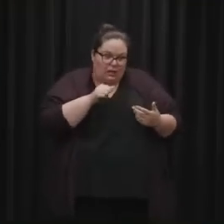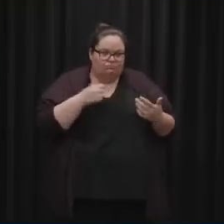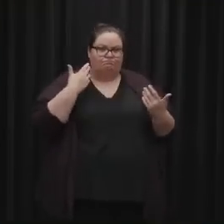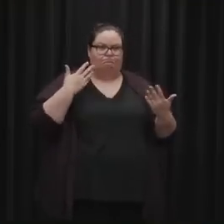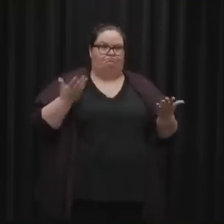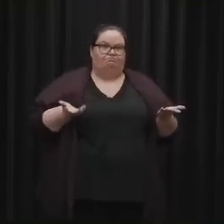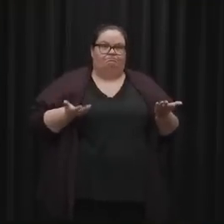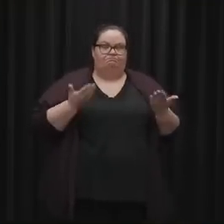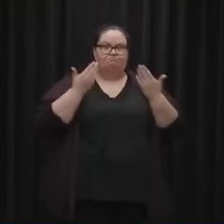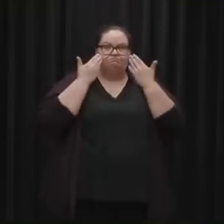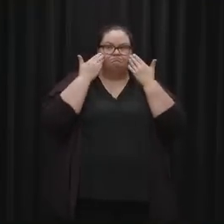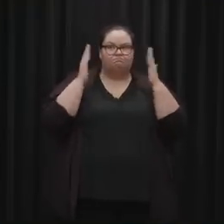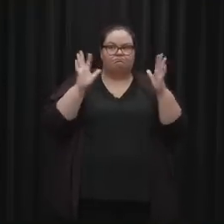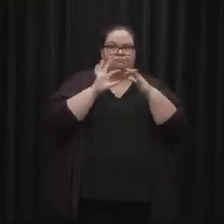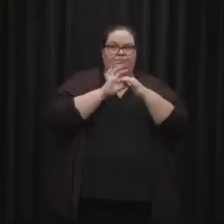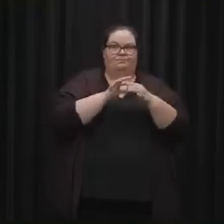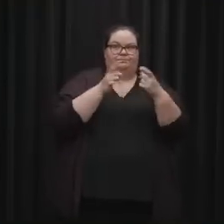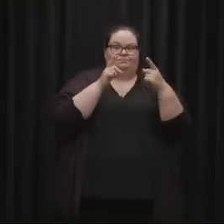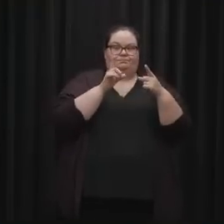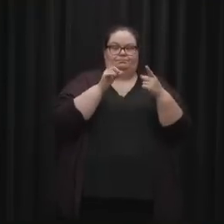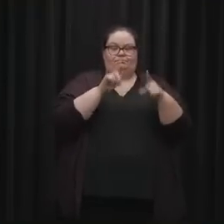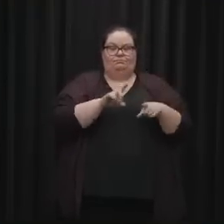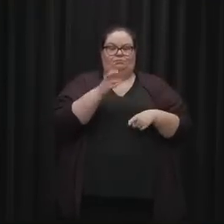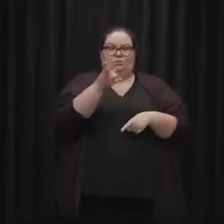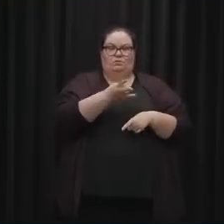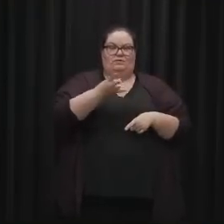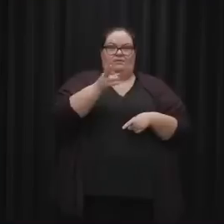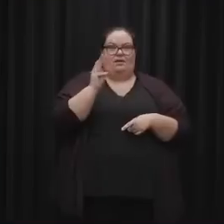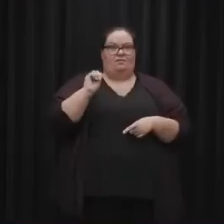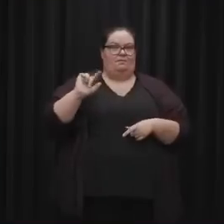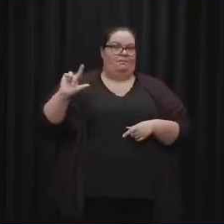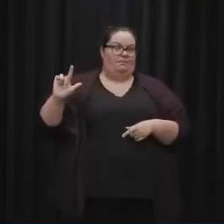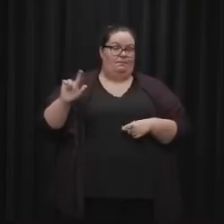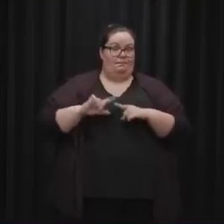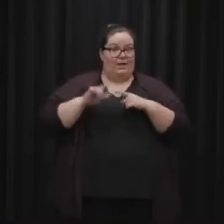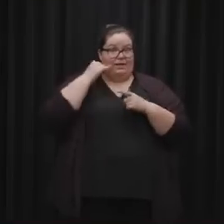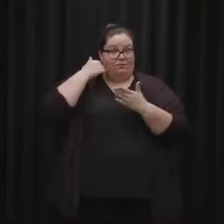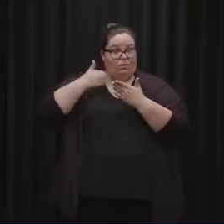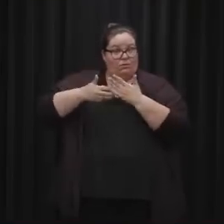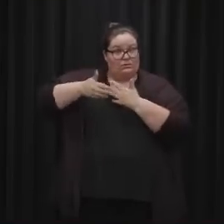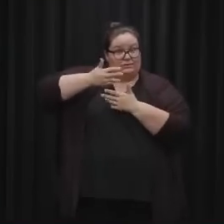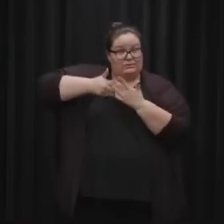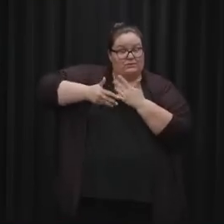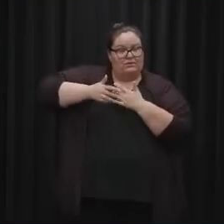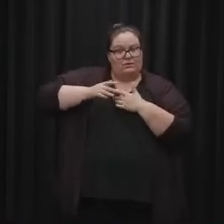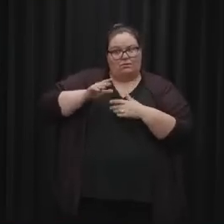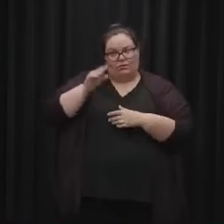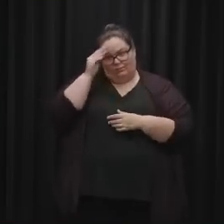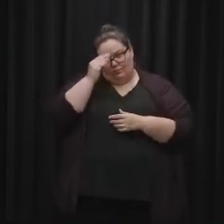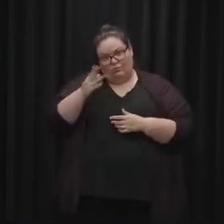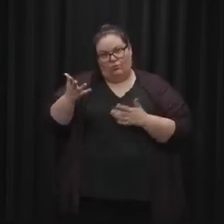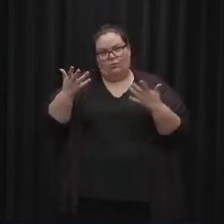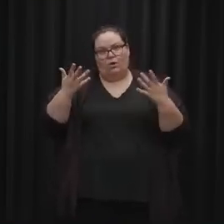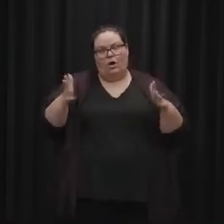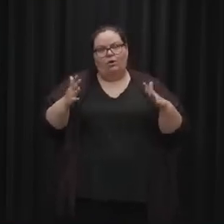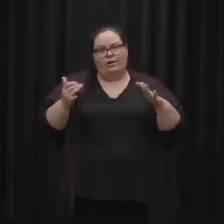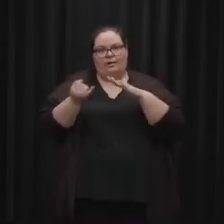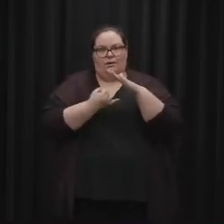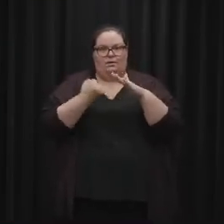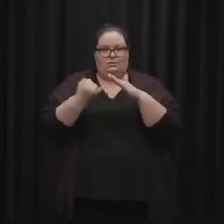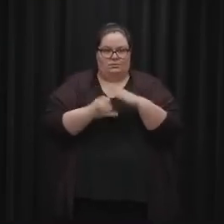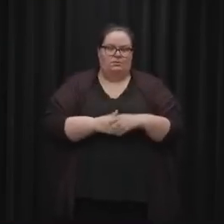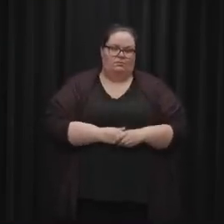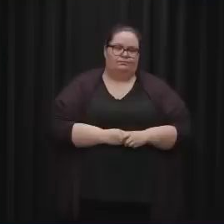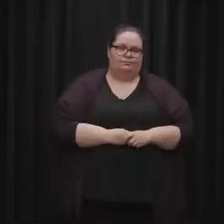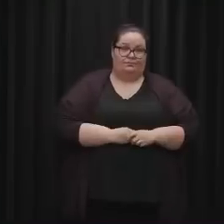with respect to the New Brunswickers at this time, but if they are close contacts, they are being told to self-isolate, and that's true